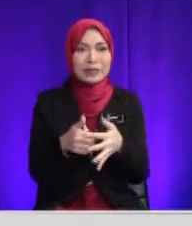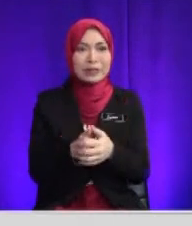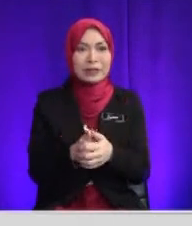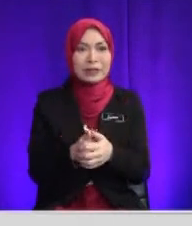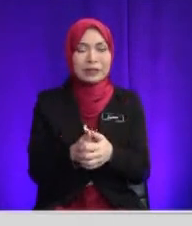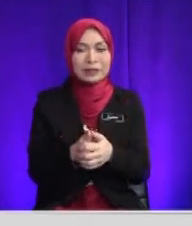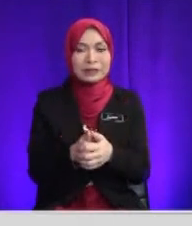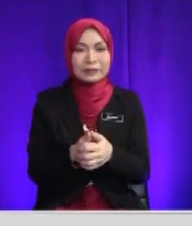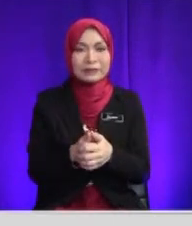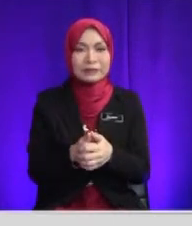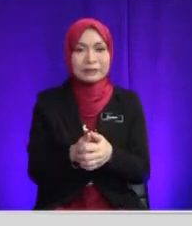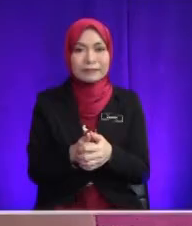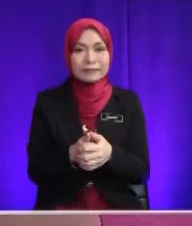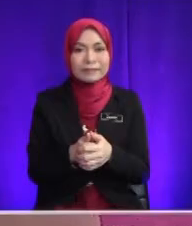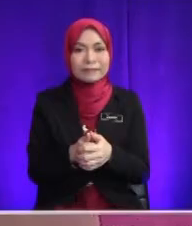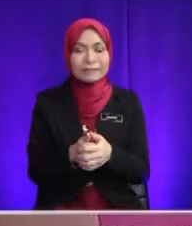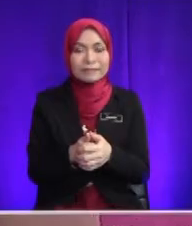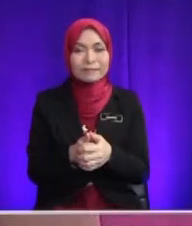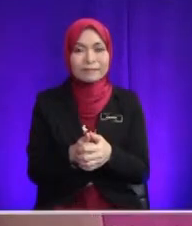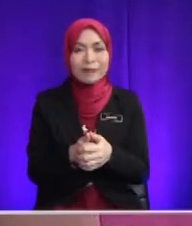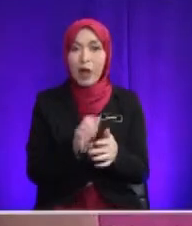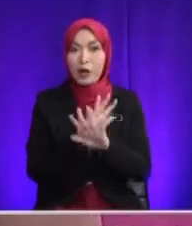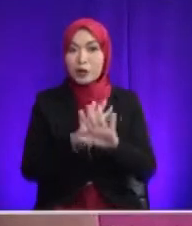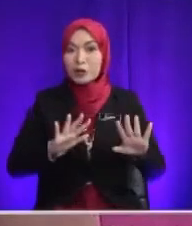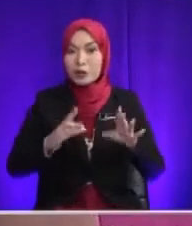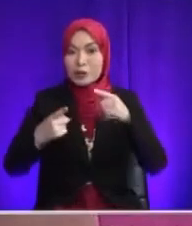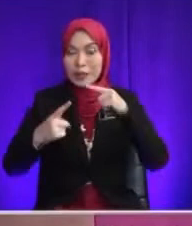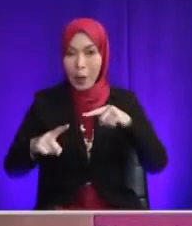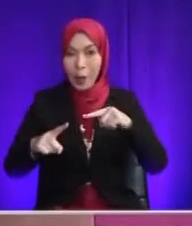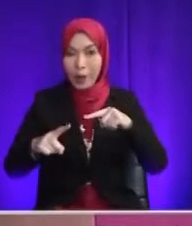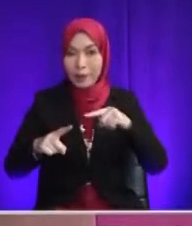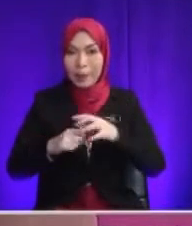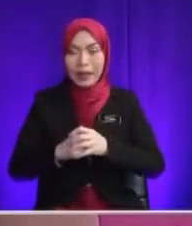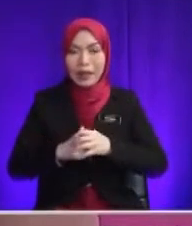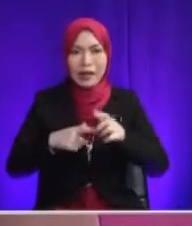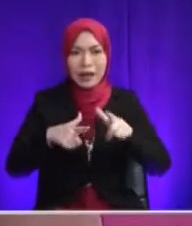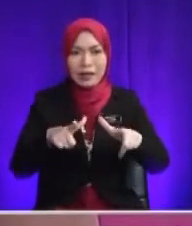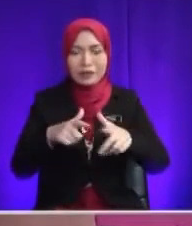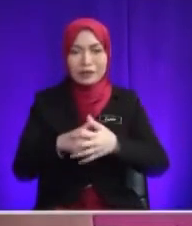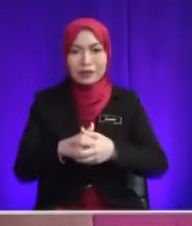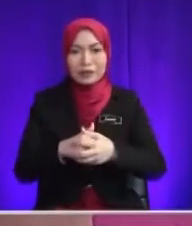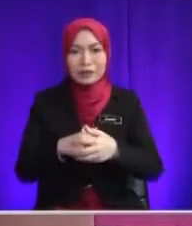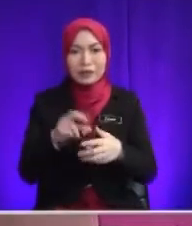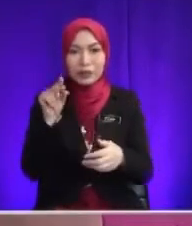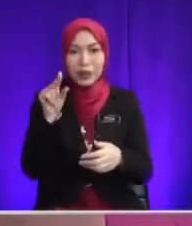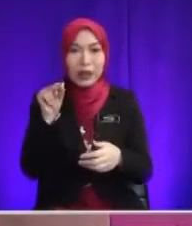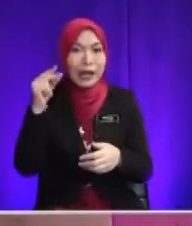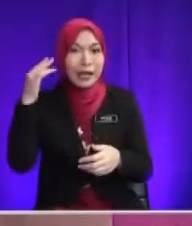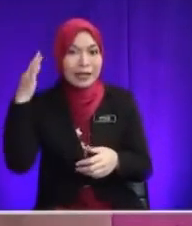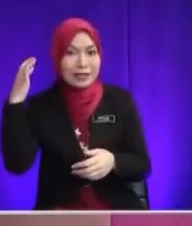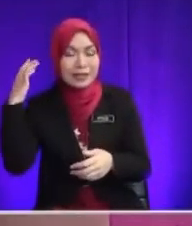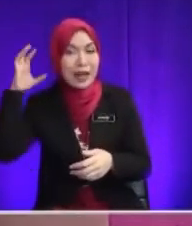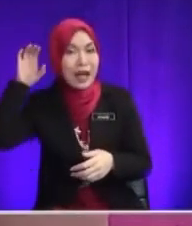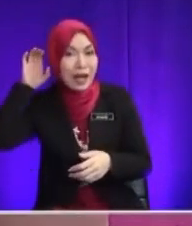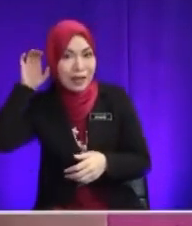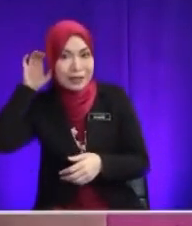options, so don't guess the answer too quickly. It can be partially true, but not fully true. So all they right. need to listen completely. So